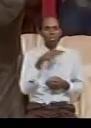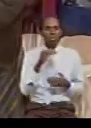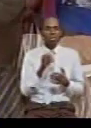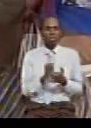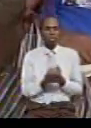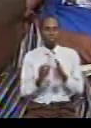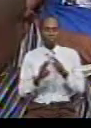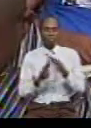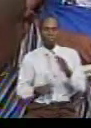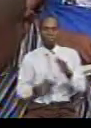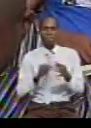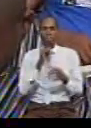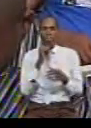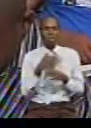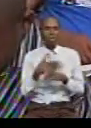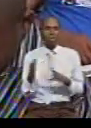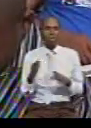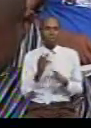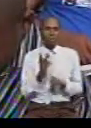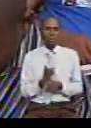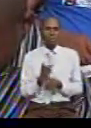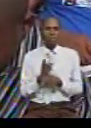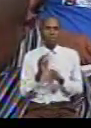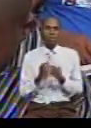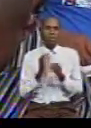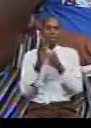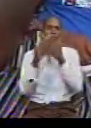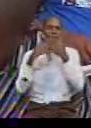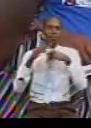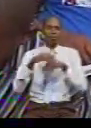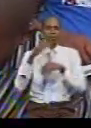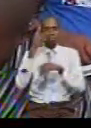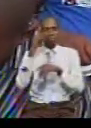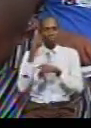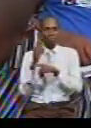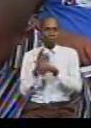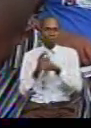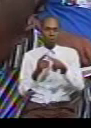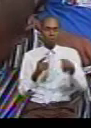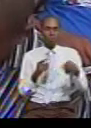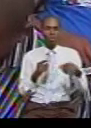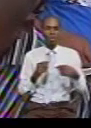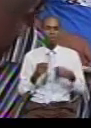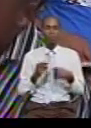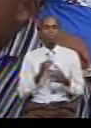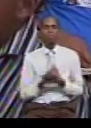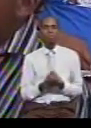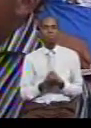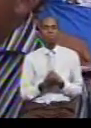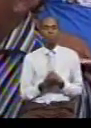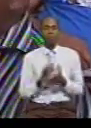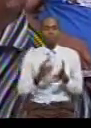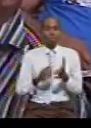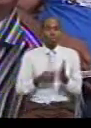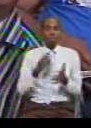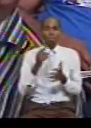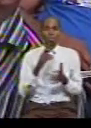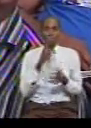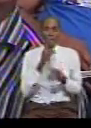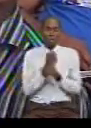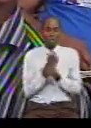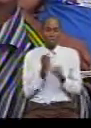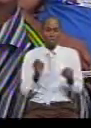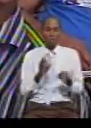fadeth not away, reserved in heaven for you. The moment you are born again,